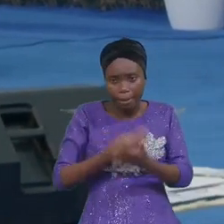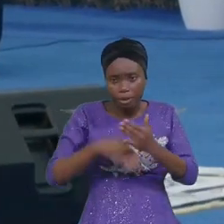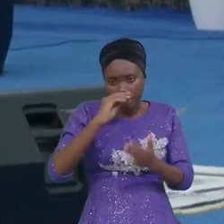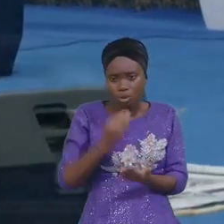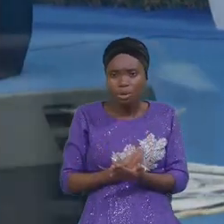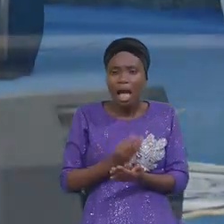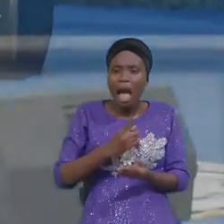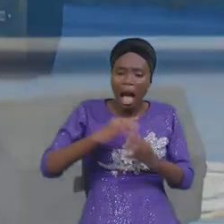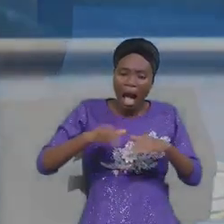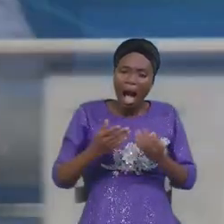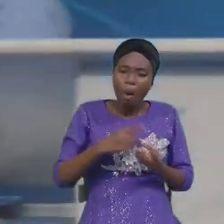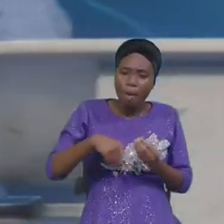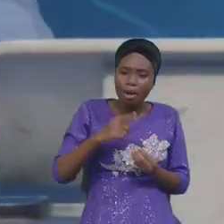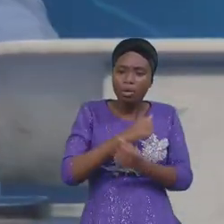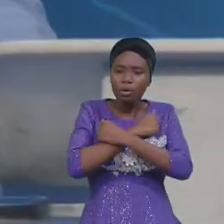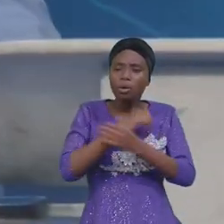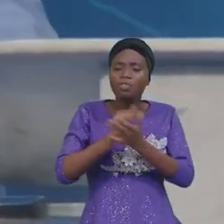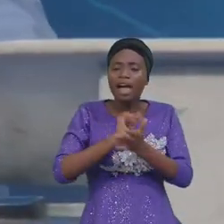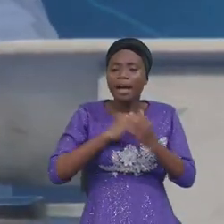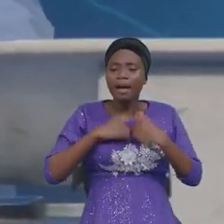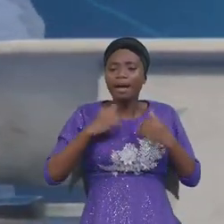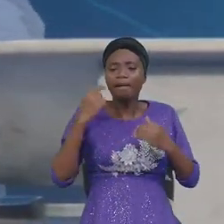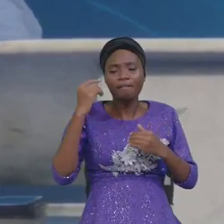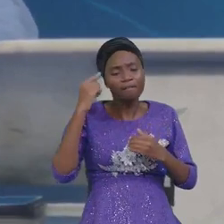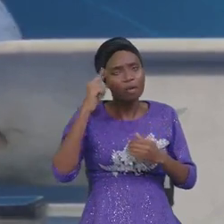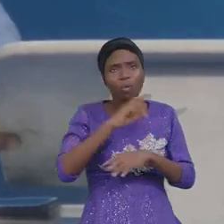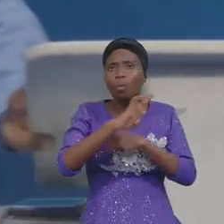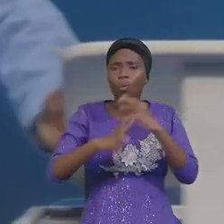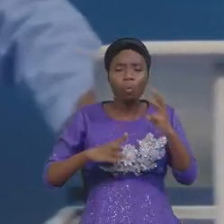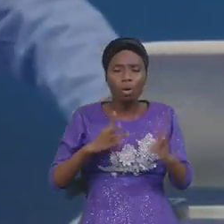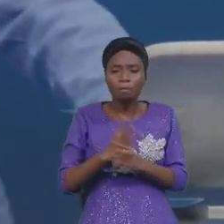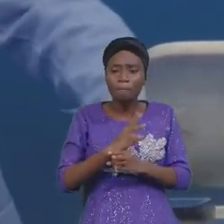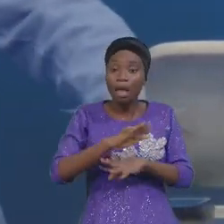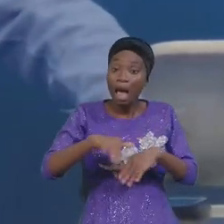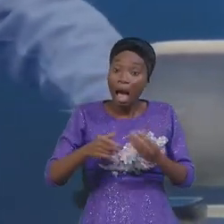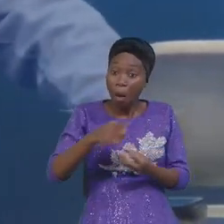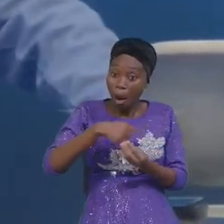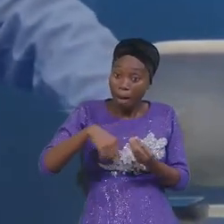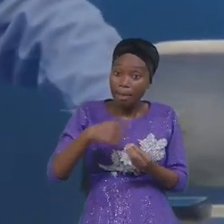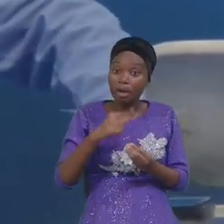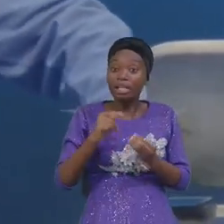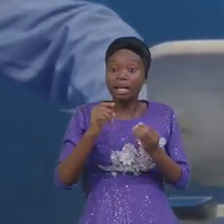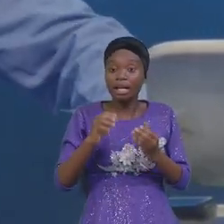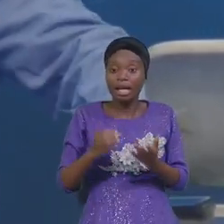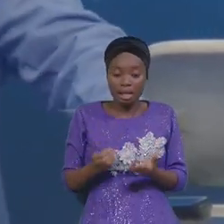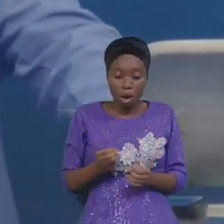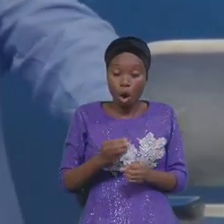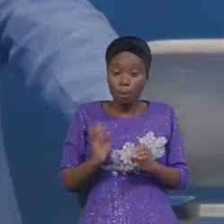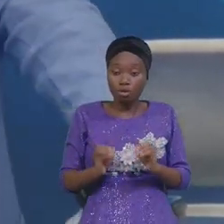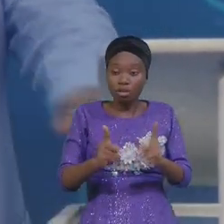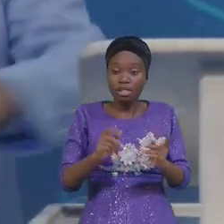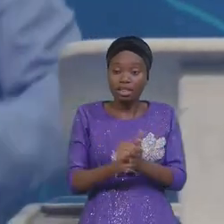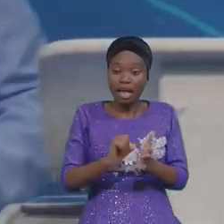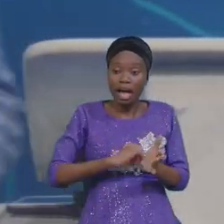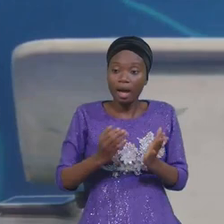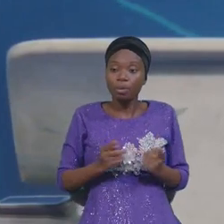I have for the whole world? How about the chance I want to give to everyone